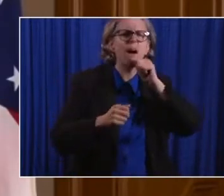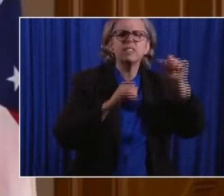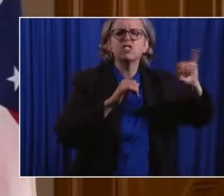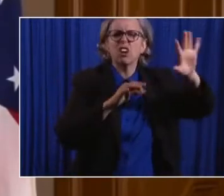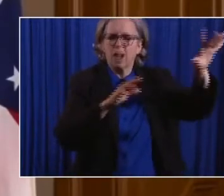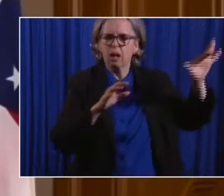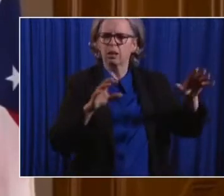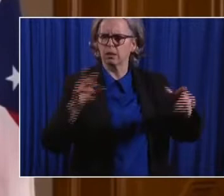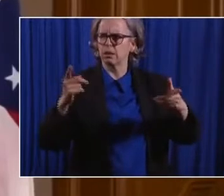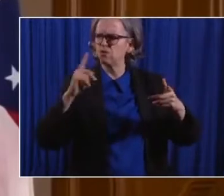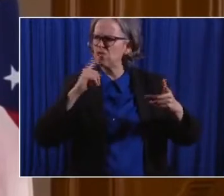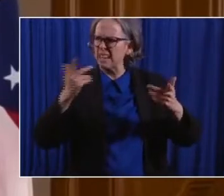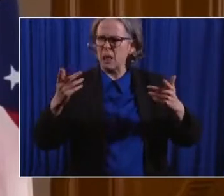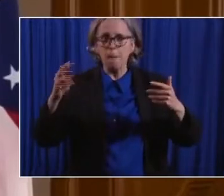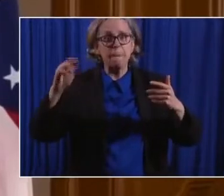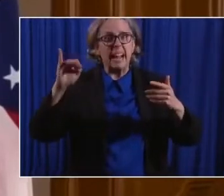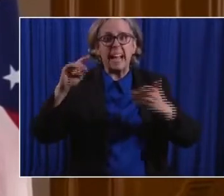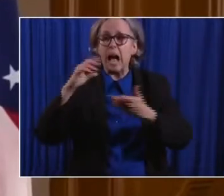difference,